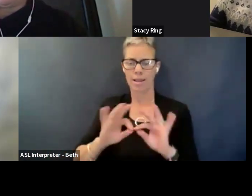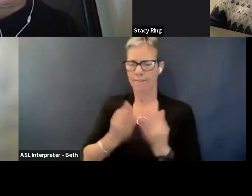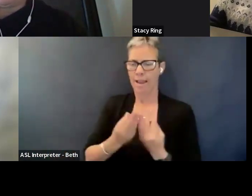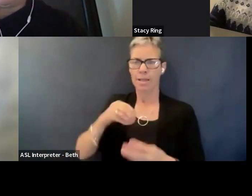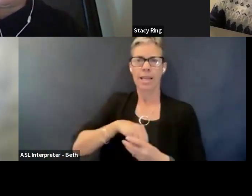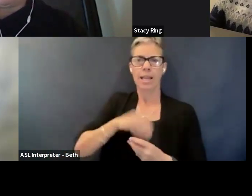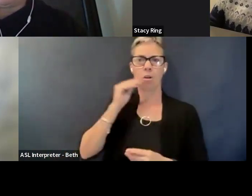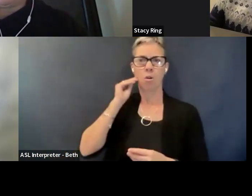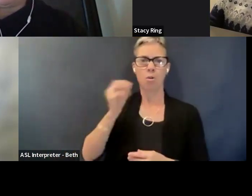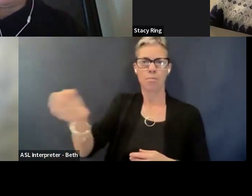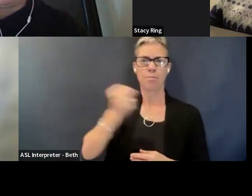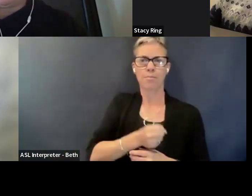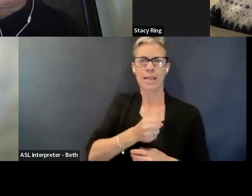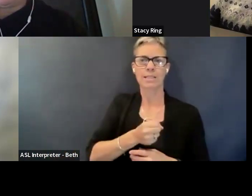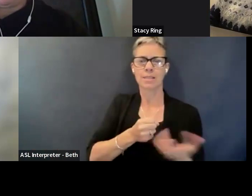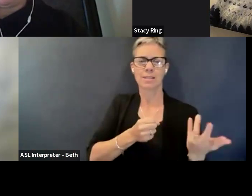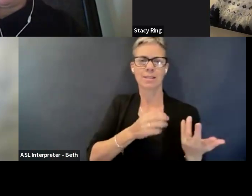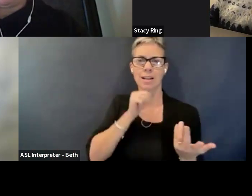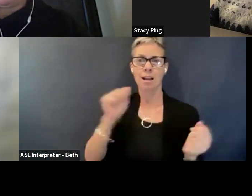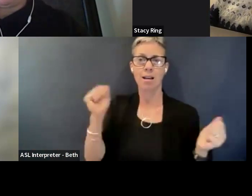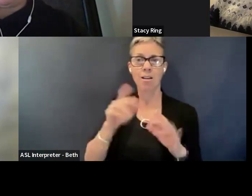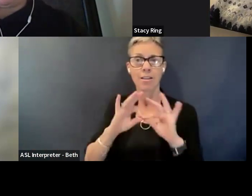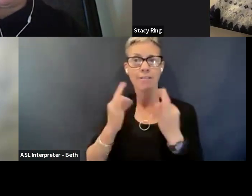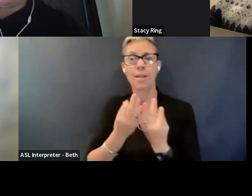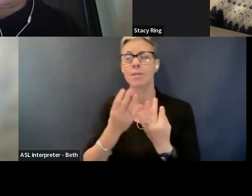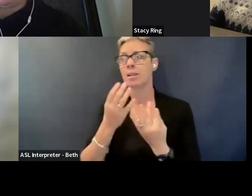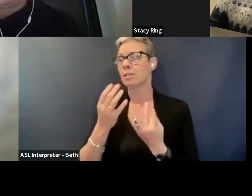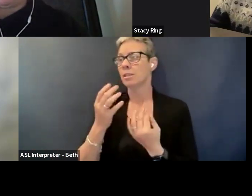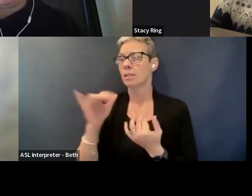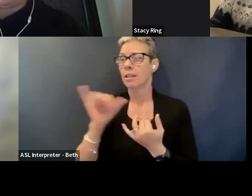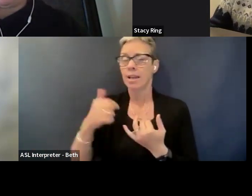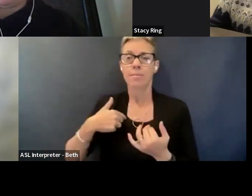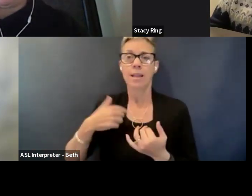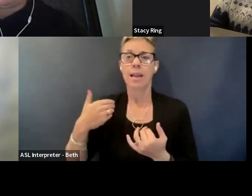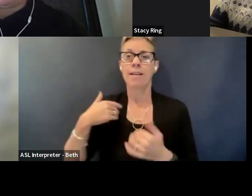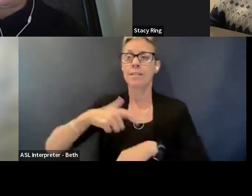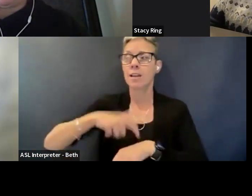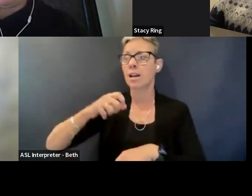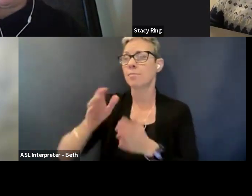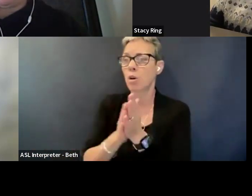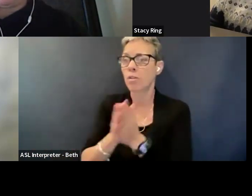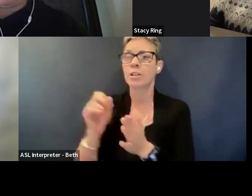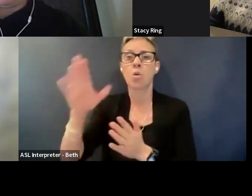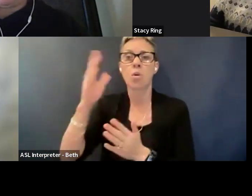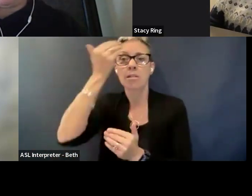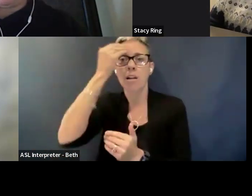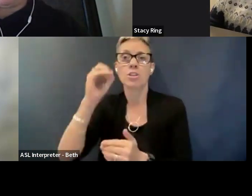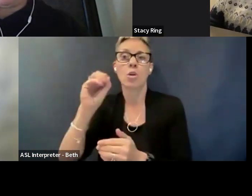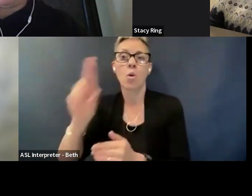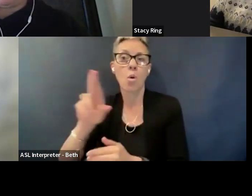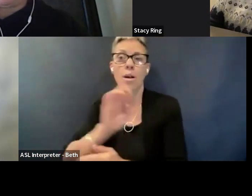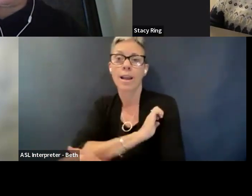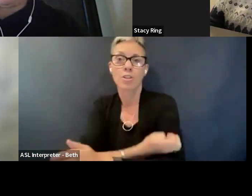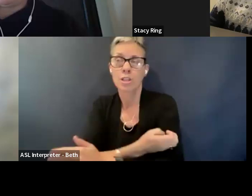every family like mine has the time, energy, knowledge, or motivation to sustain the fight to get